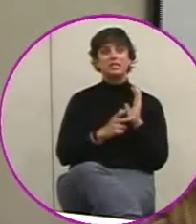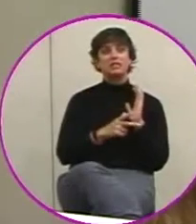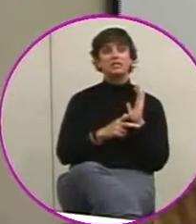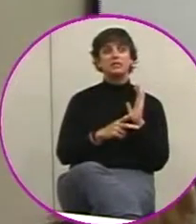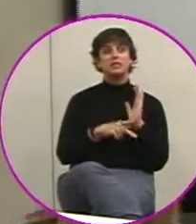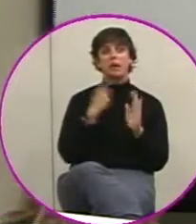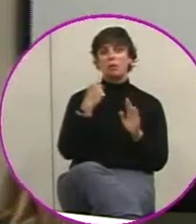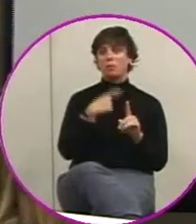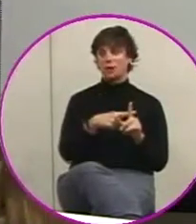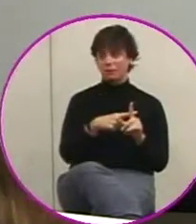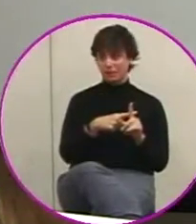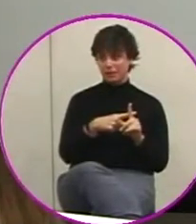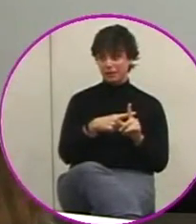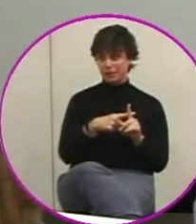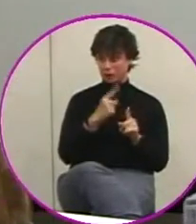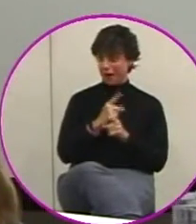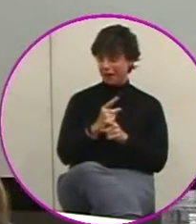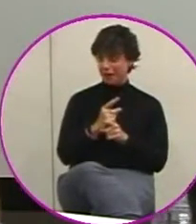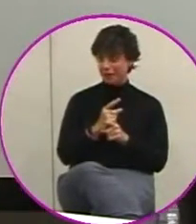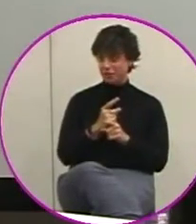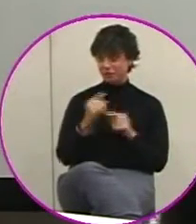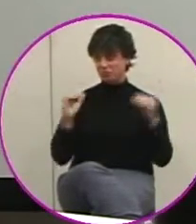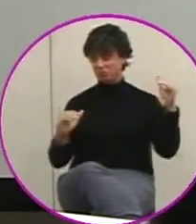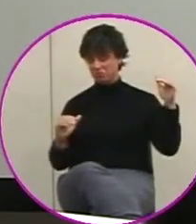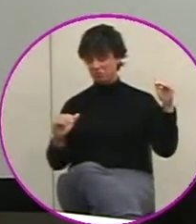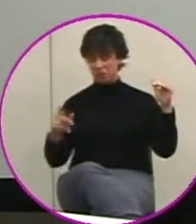That should pretty much take care of it, right?